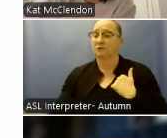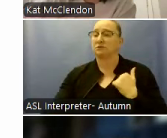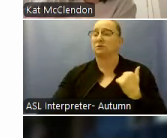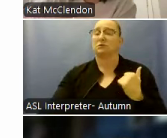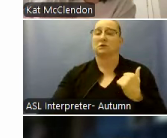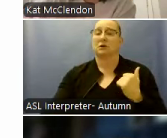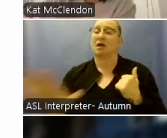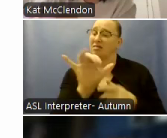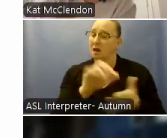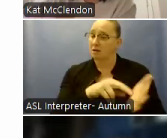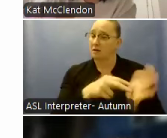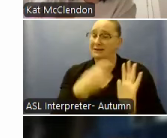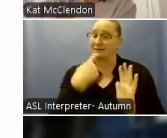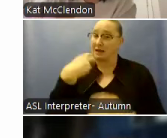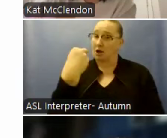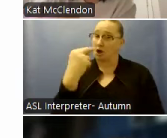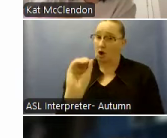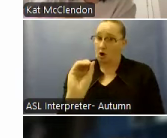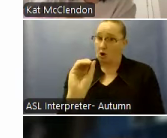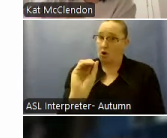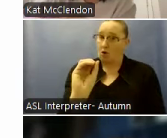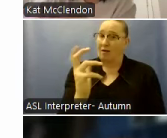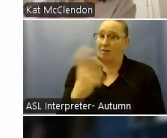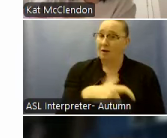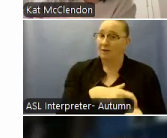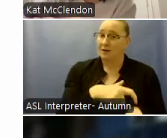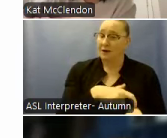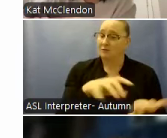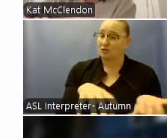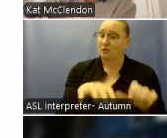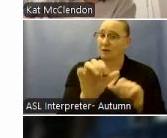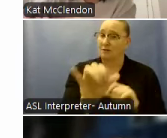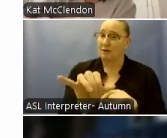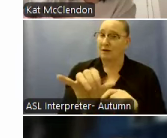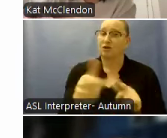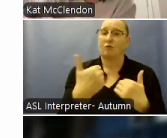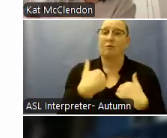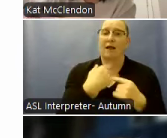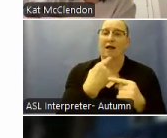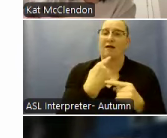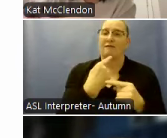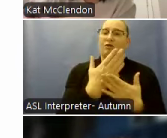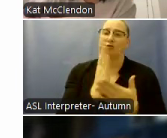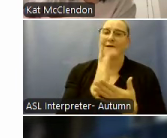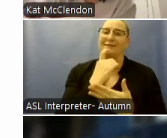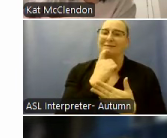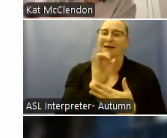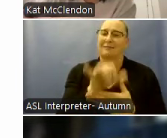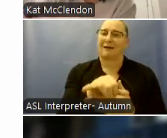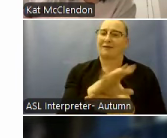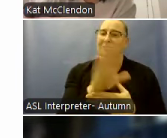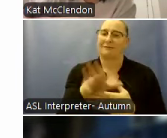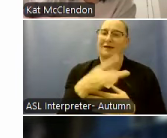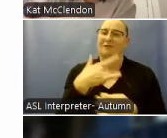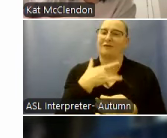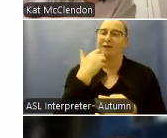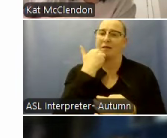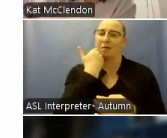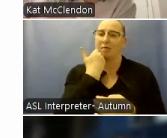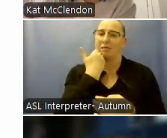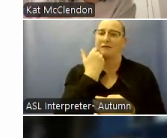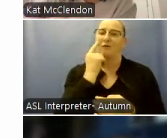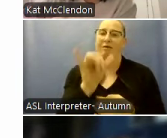And if that means saying no a lot of times to get that, then you have the right to say that. And you should never feel ashamed for that. So